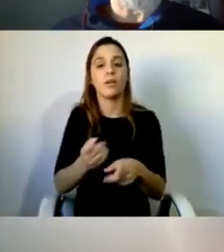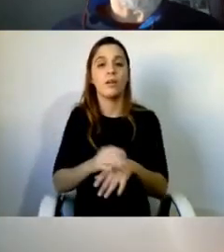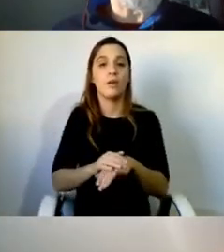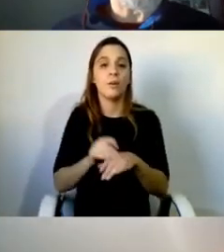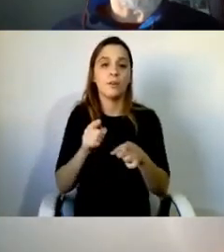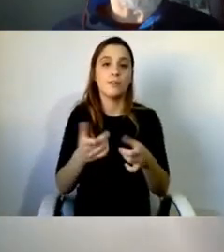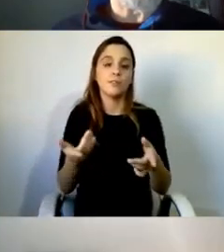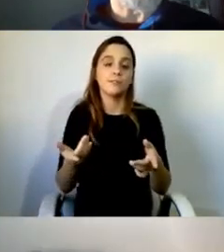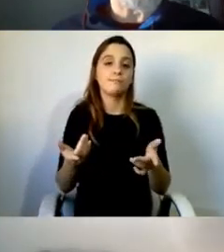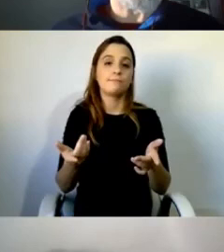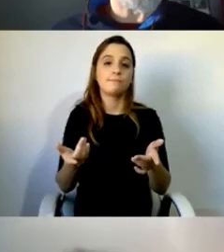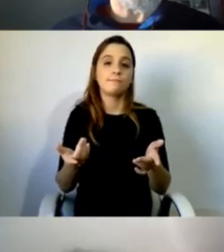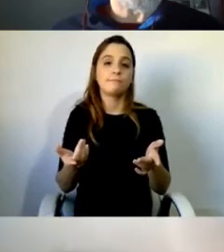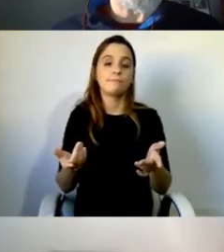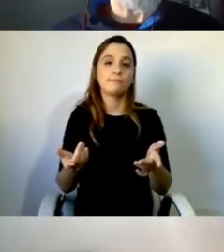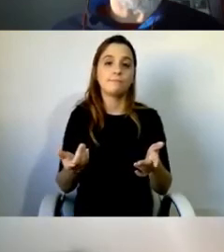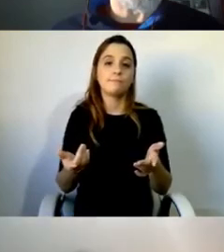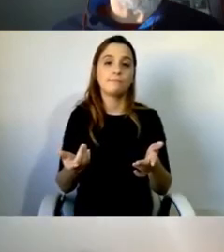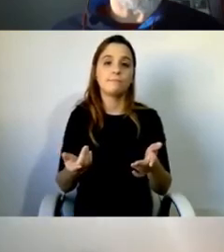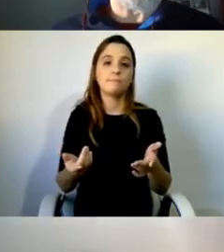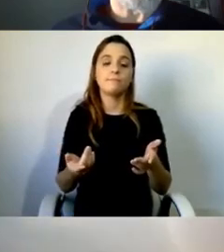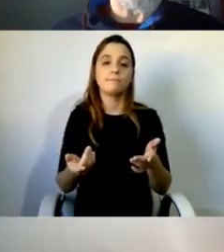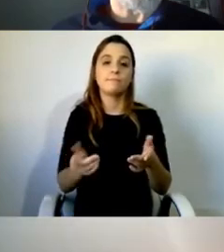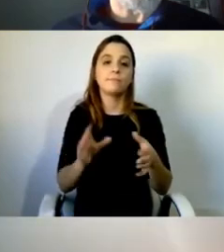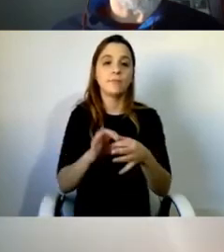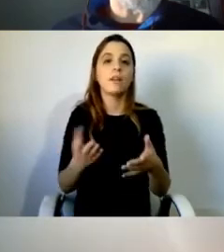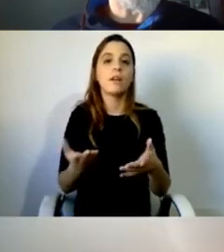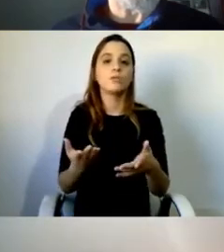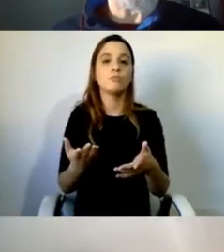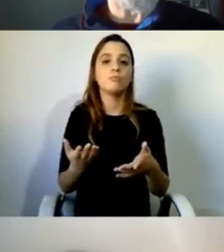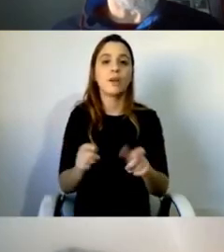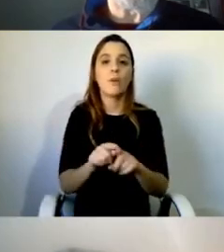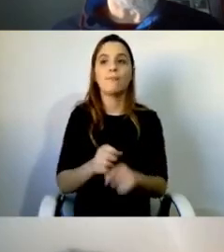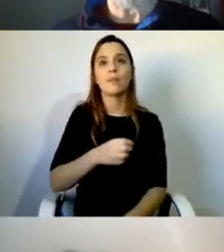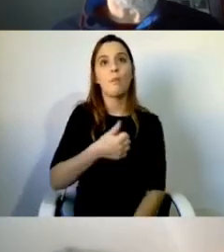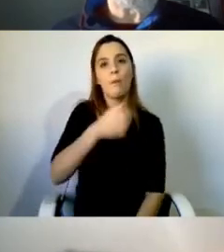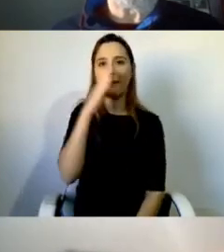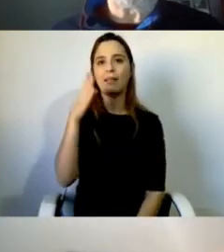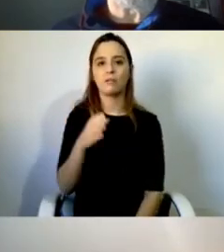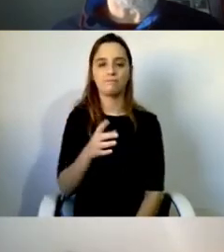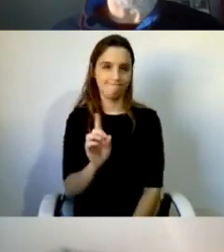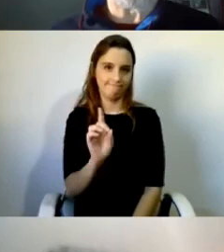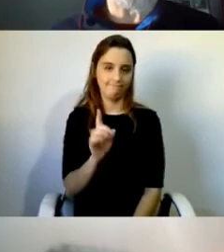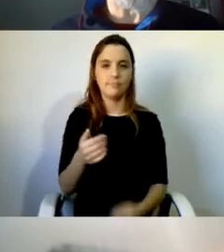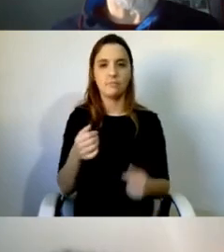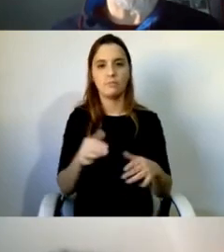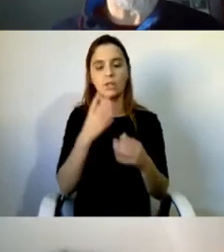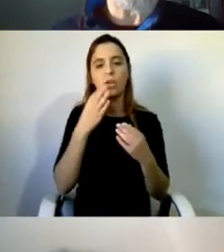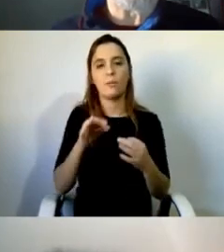the genre of good practices, but what I usually say, that